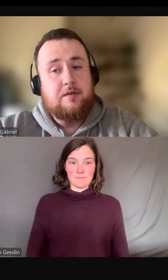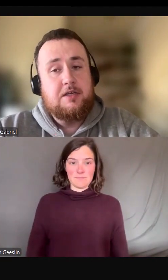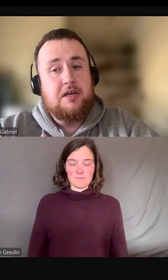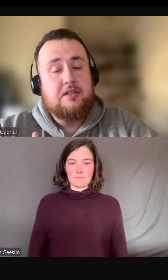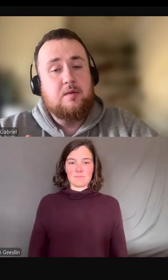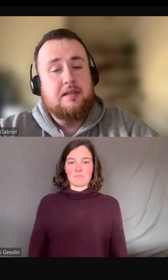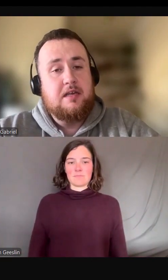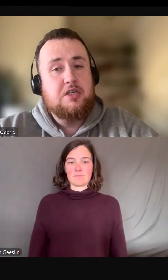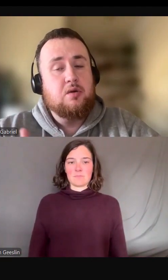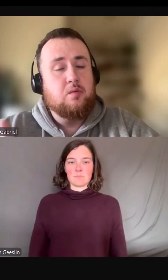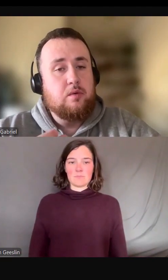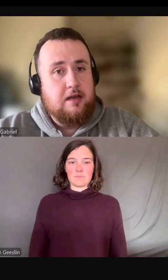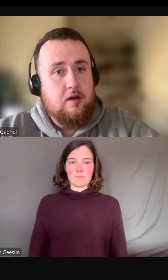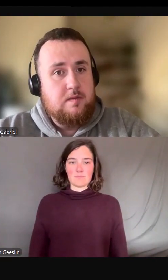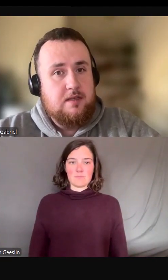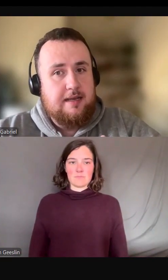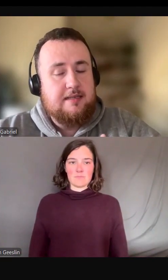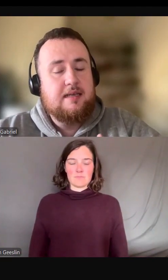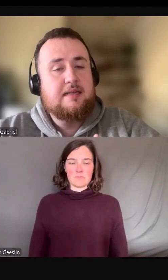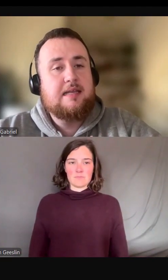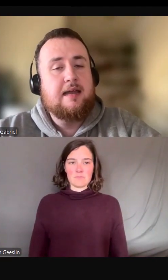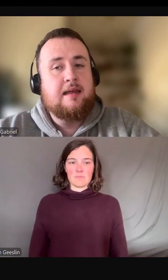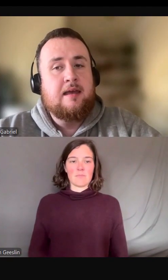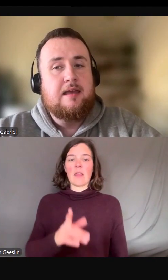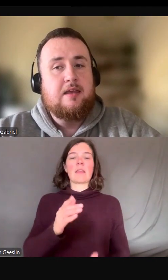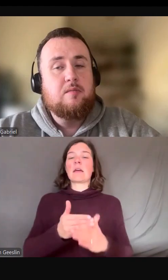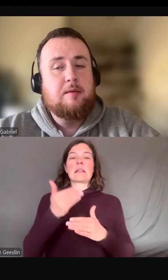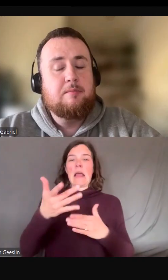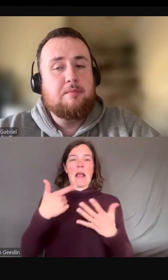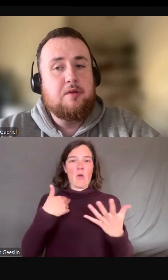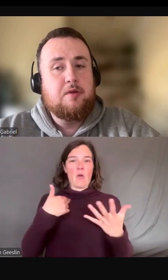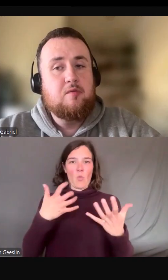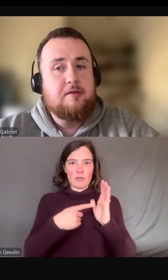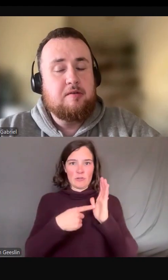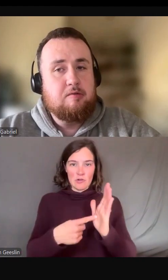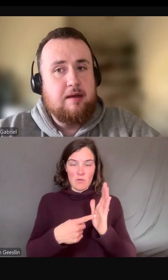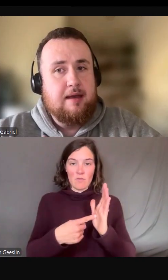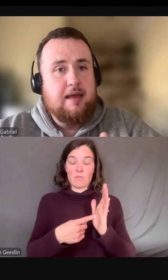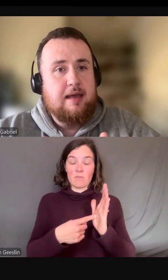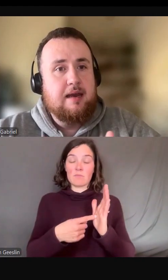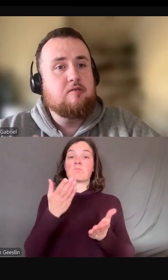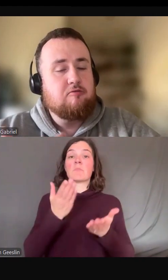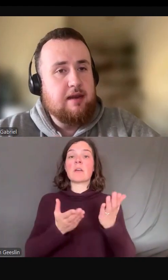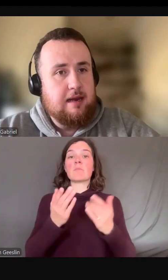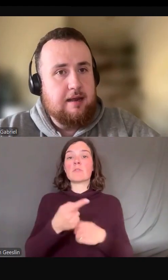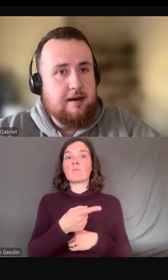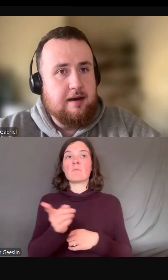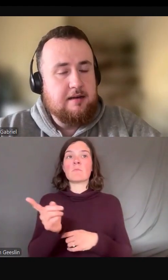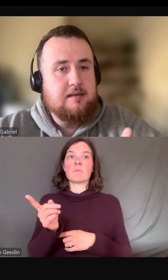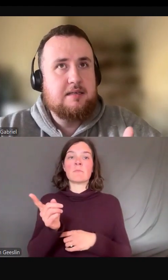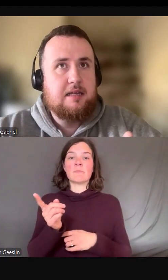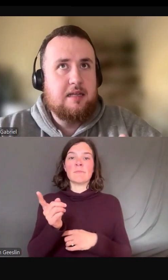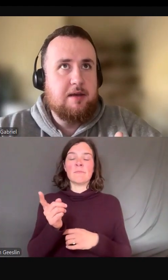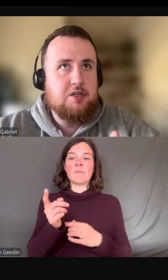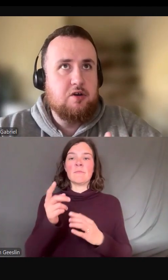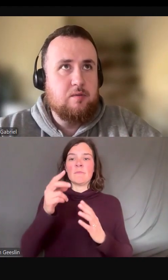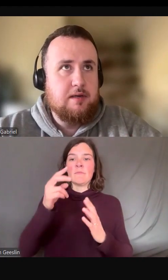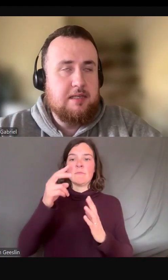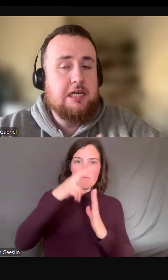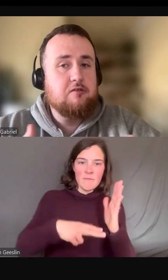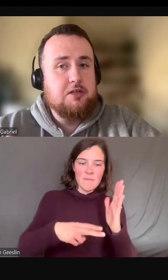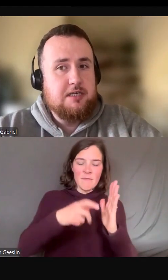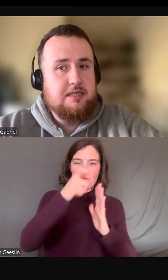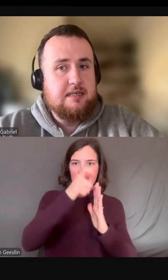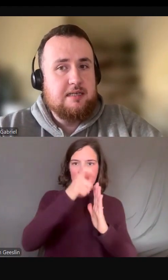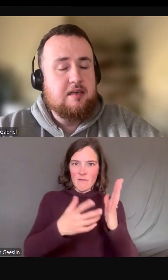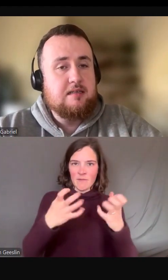next feature I just wanted to show when it comes to this is that you might be kind of reading a lot of articles. You need to make sure what the